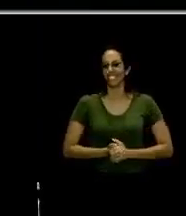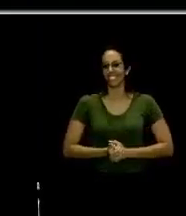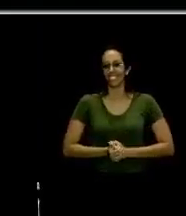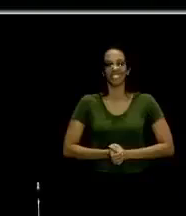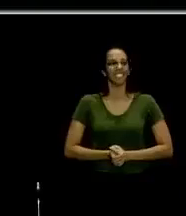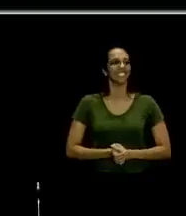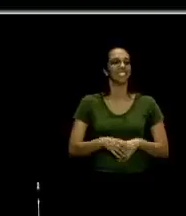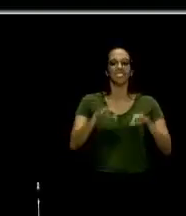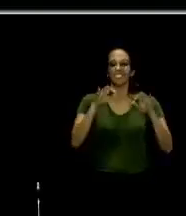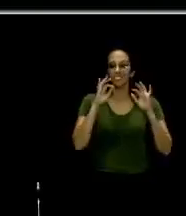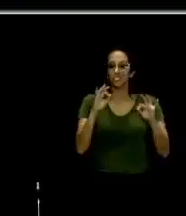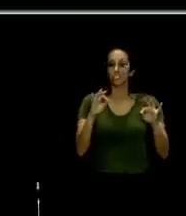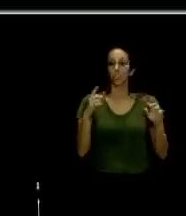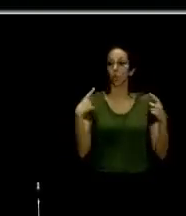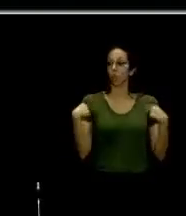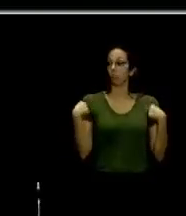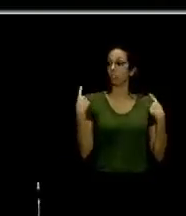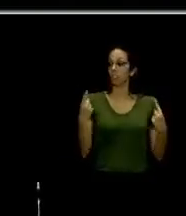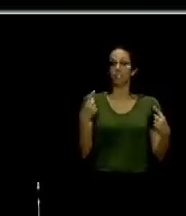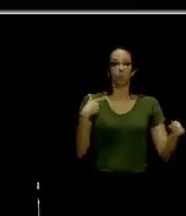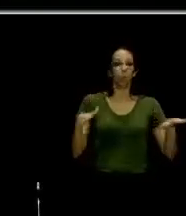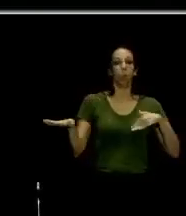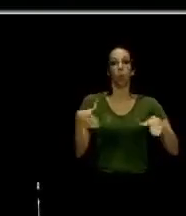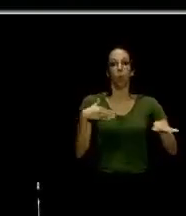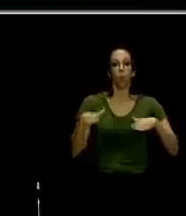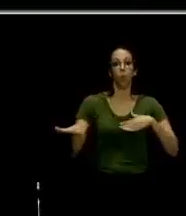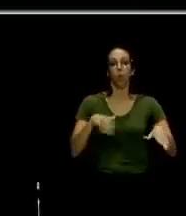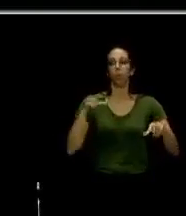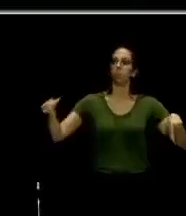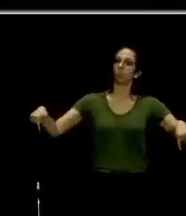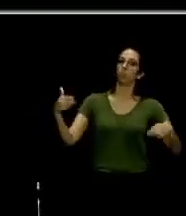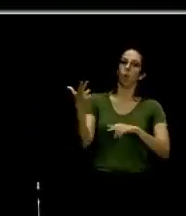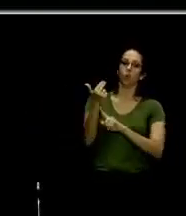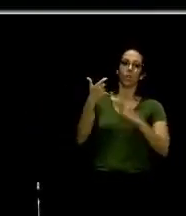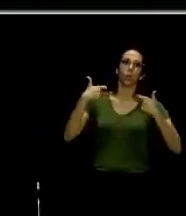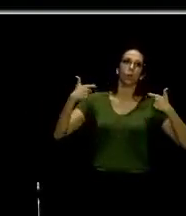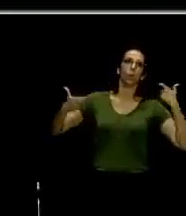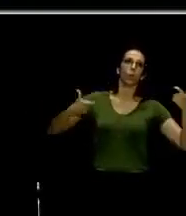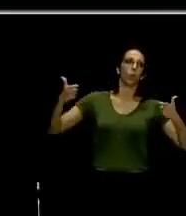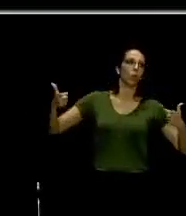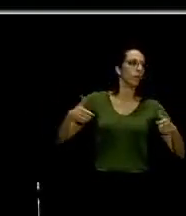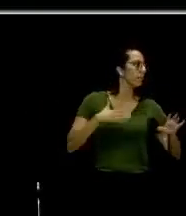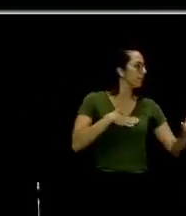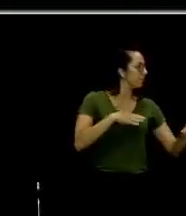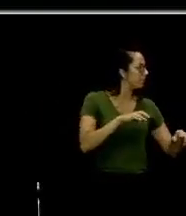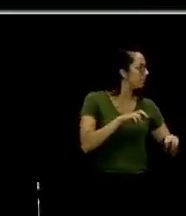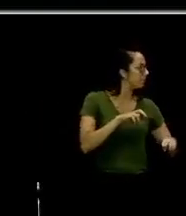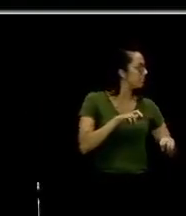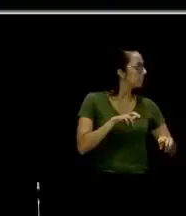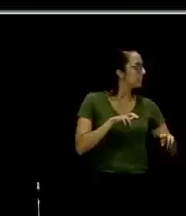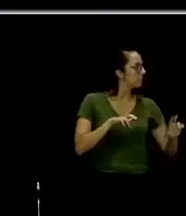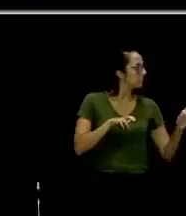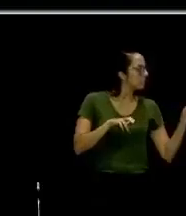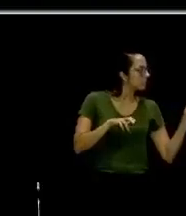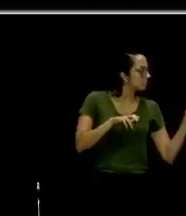All right, since we walked around way too much, this hotel is huge. It's just time to sit down and relax for a few